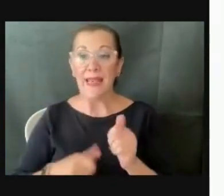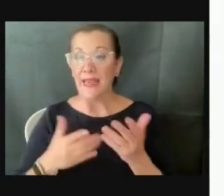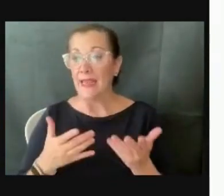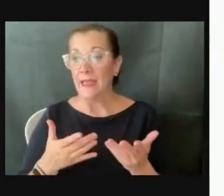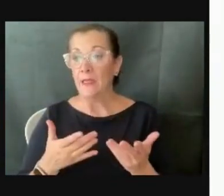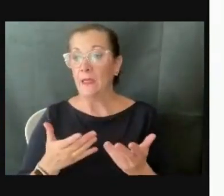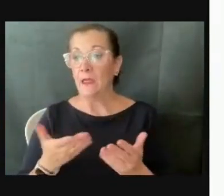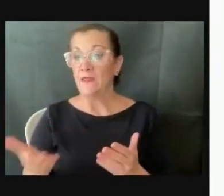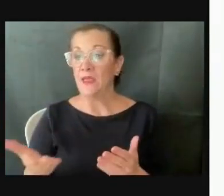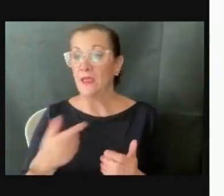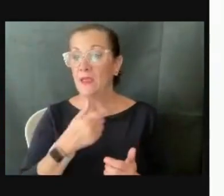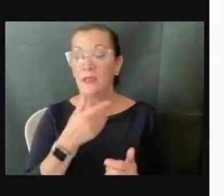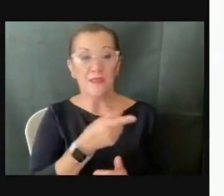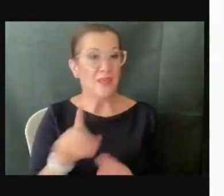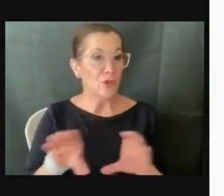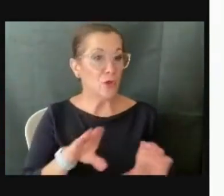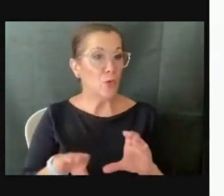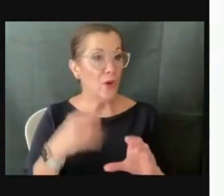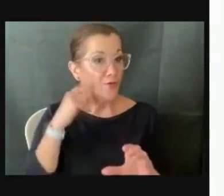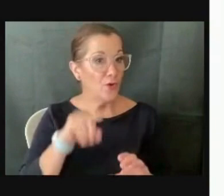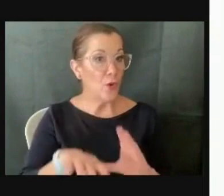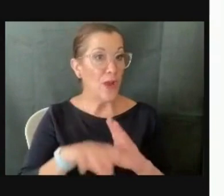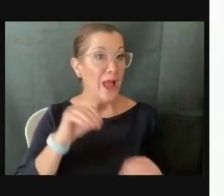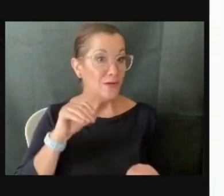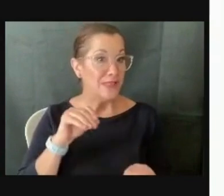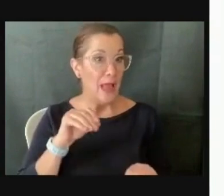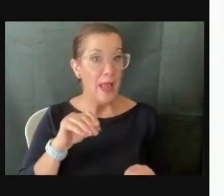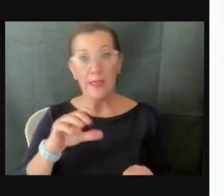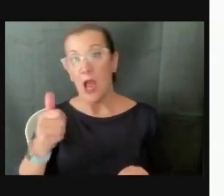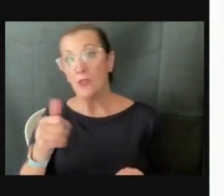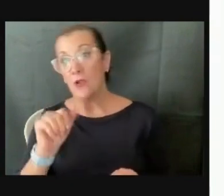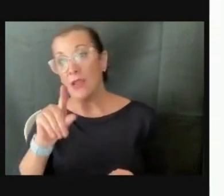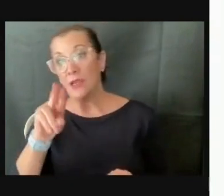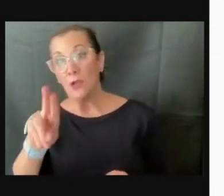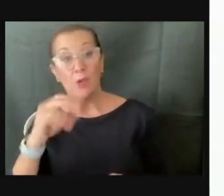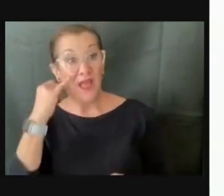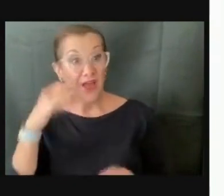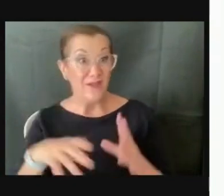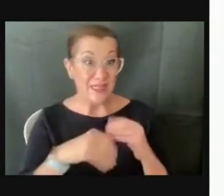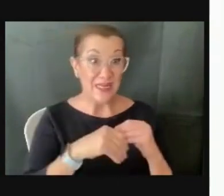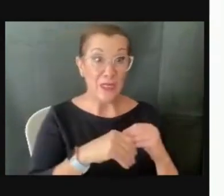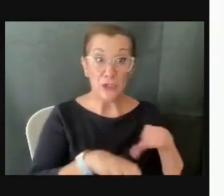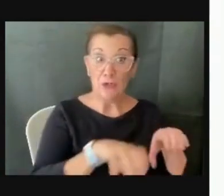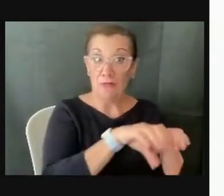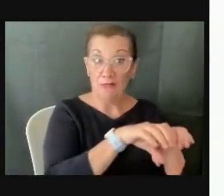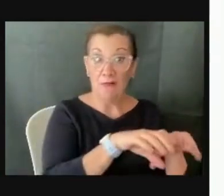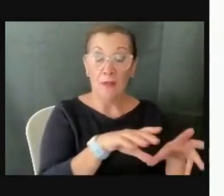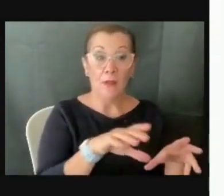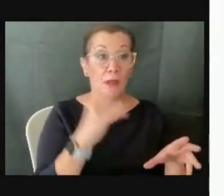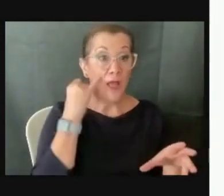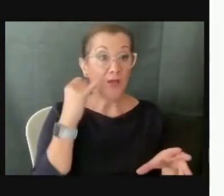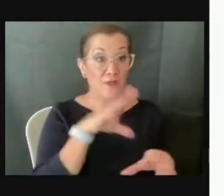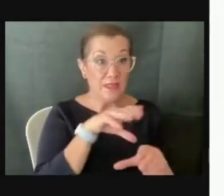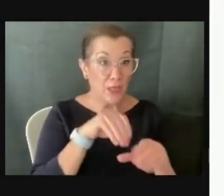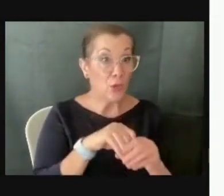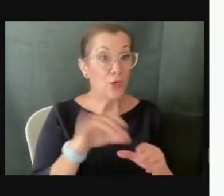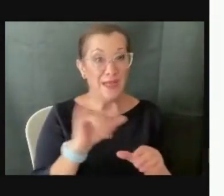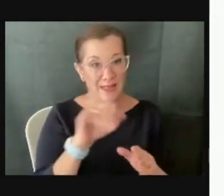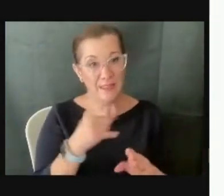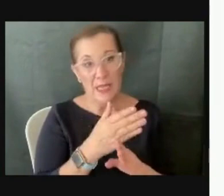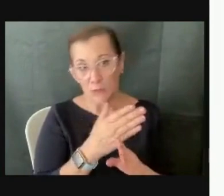that they're doing for you outside of just the ADU. If you're doing an addition, also make sure if it's all part of the same job that it's all on there.